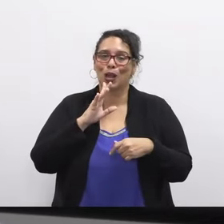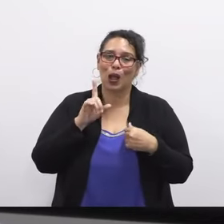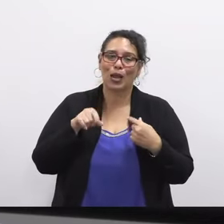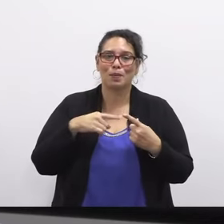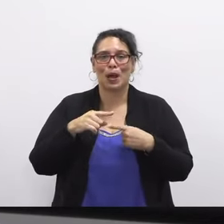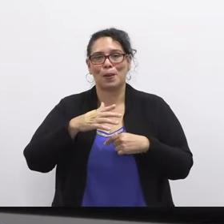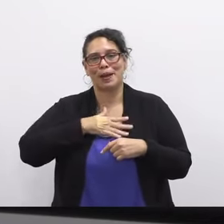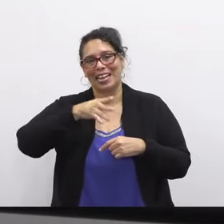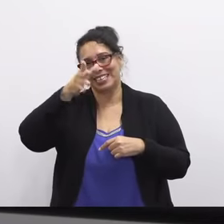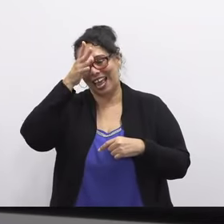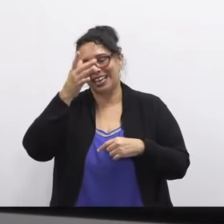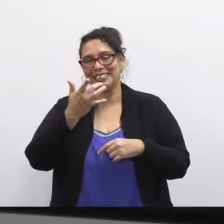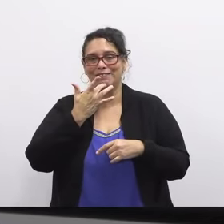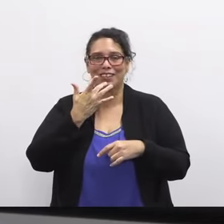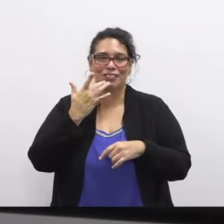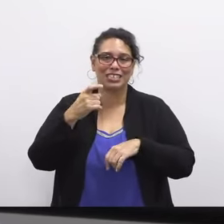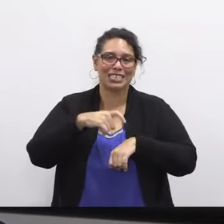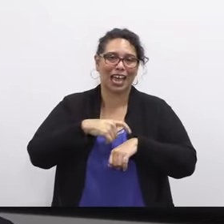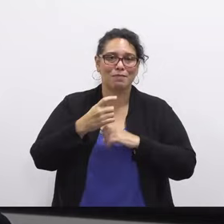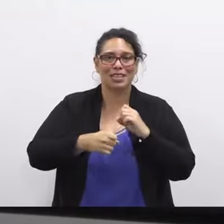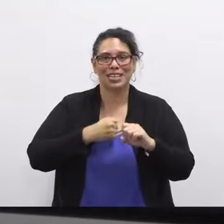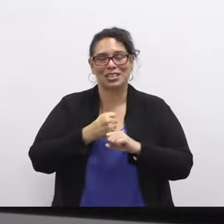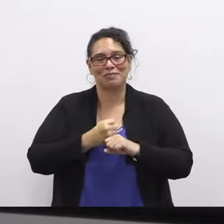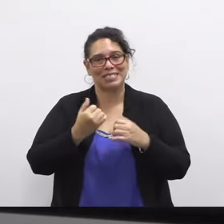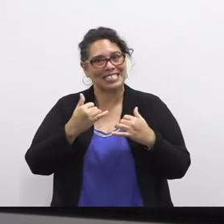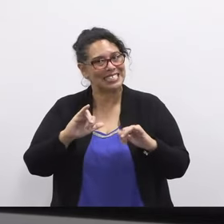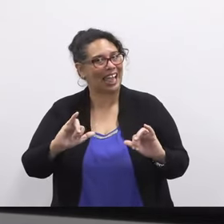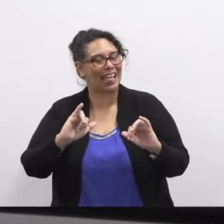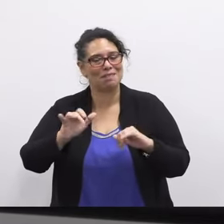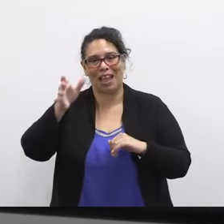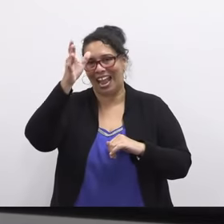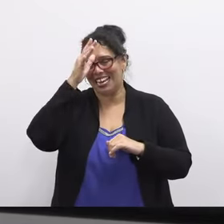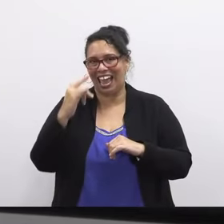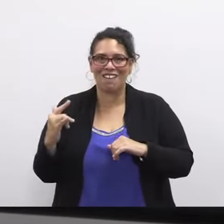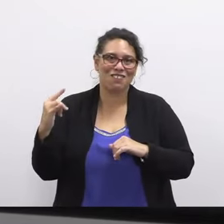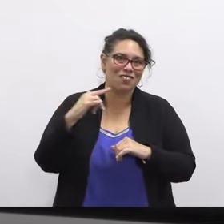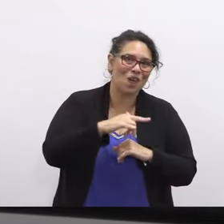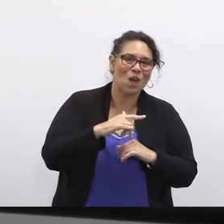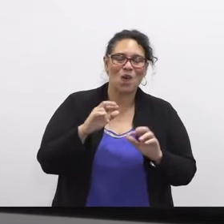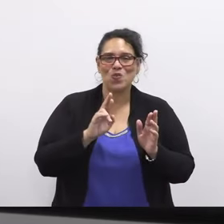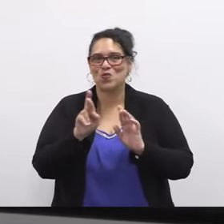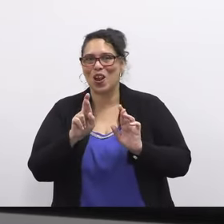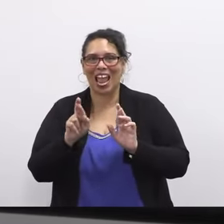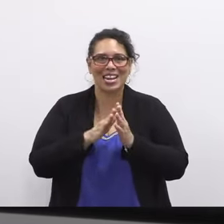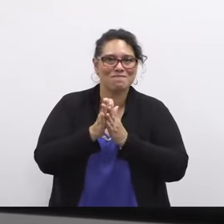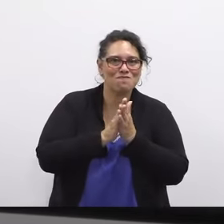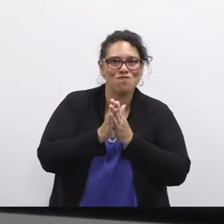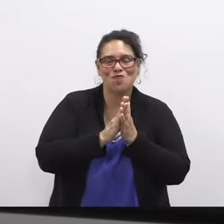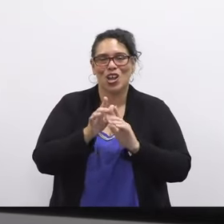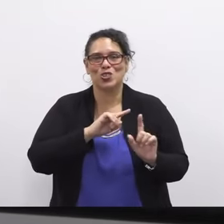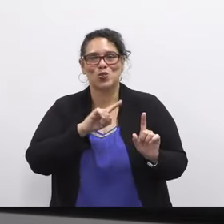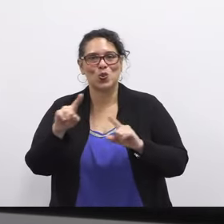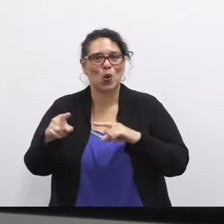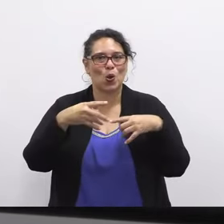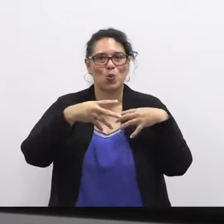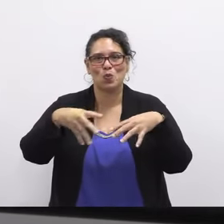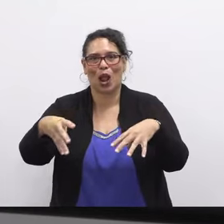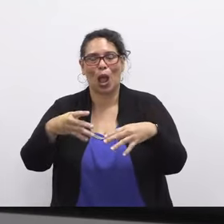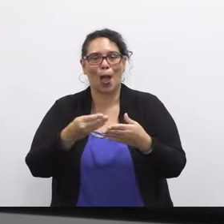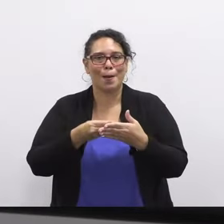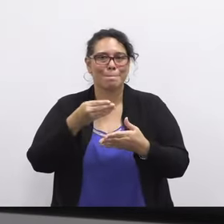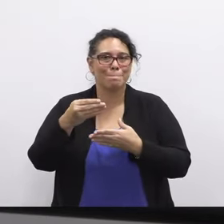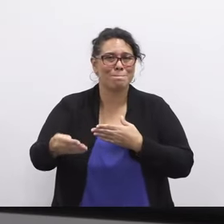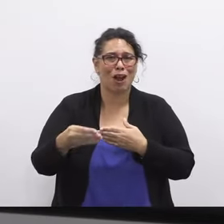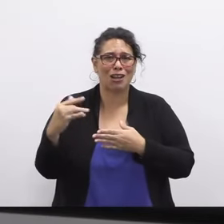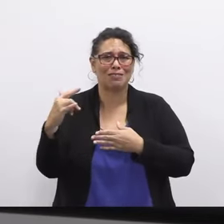year. Still is. My dad flew out here prepared to go to the MLK parade, bought his ticket 5-6 months ago. And so when